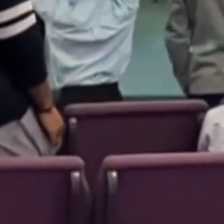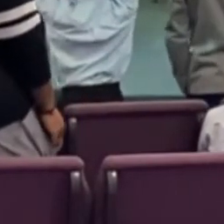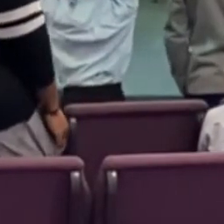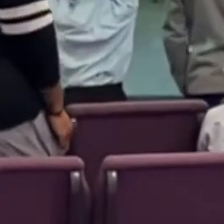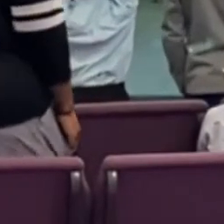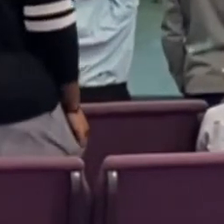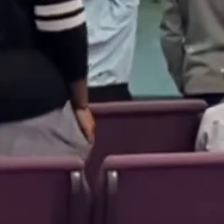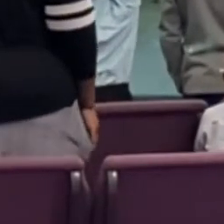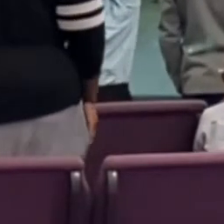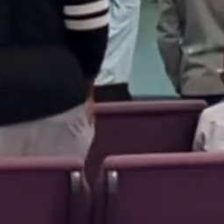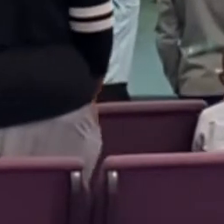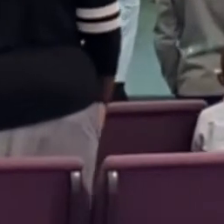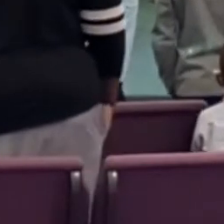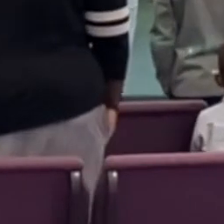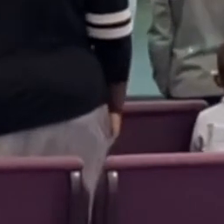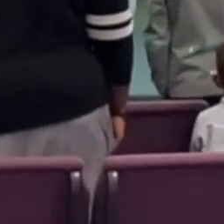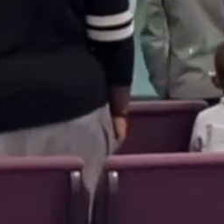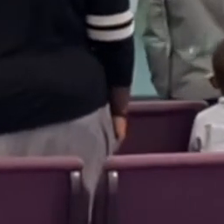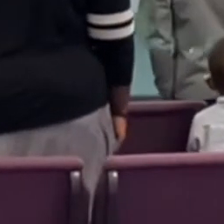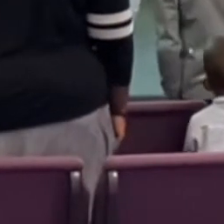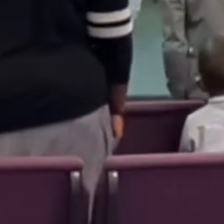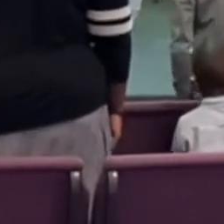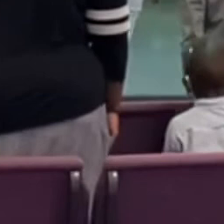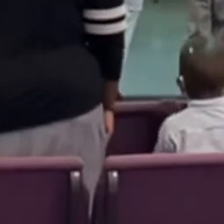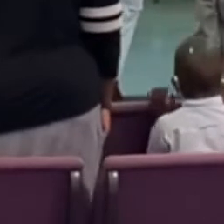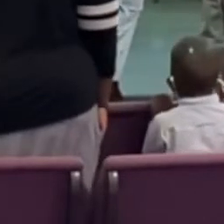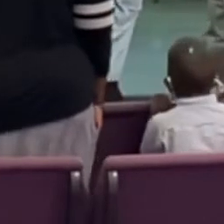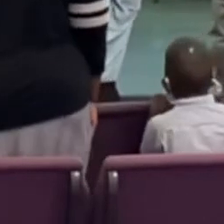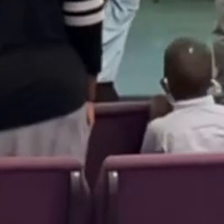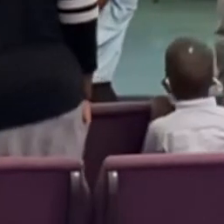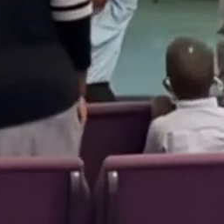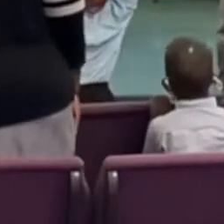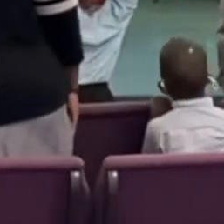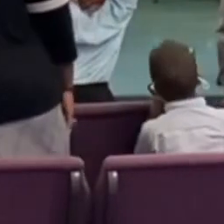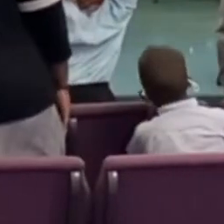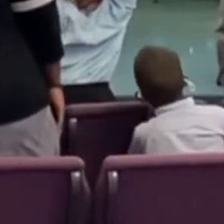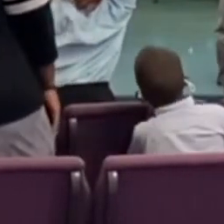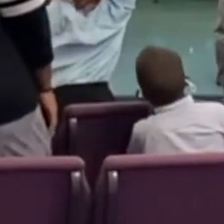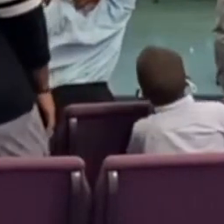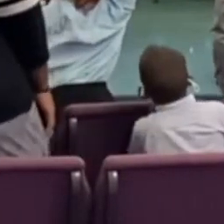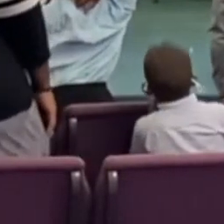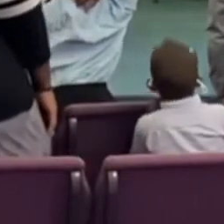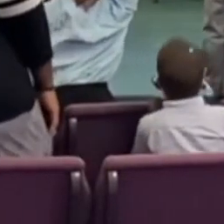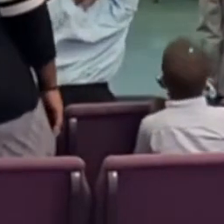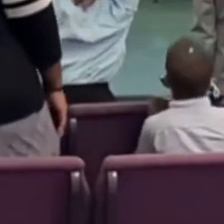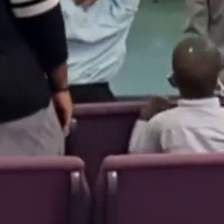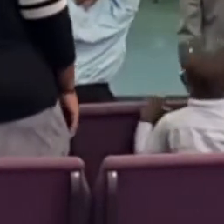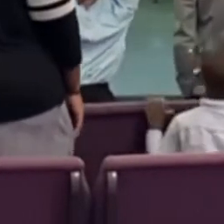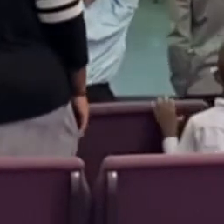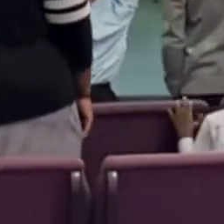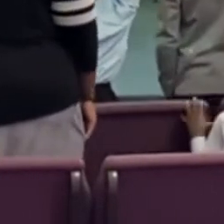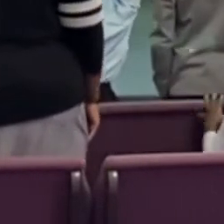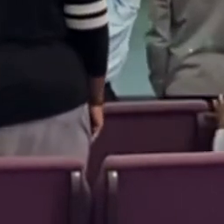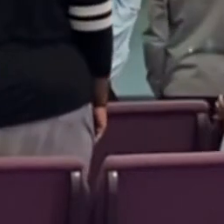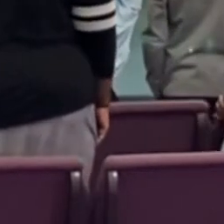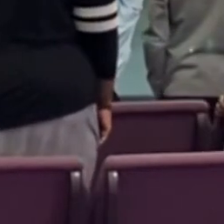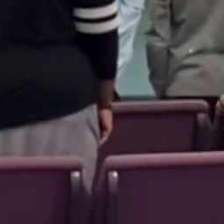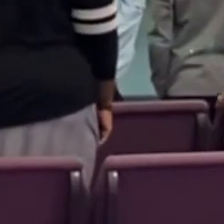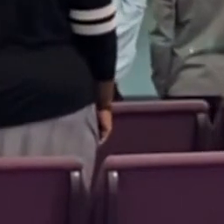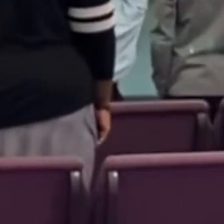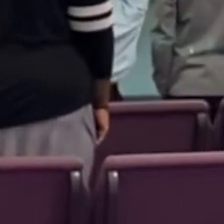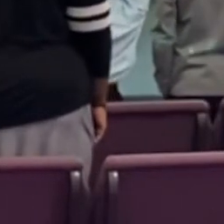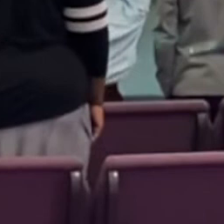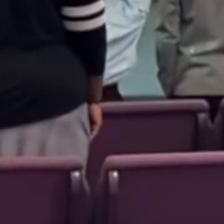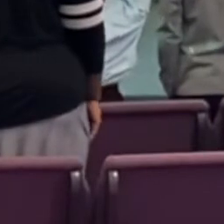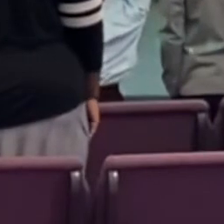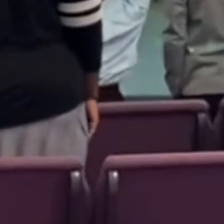earth beneath, blood and fire and vapor of smoke. The sun shall be turned into darkness, and the moon into